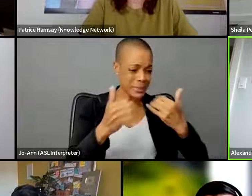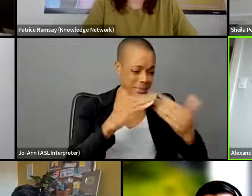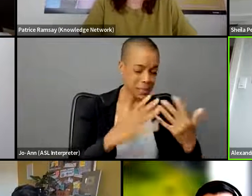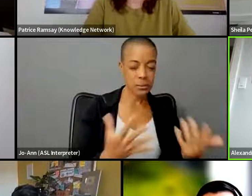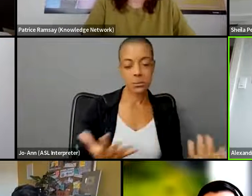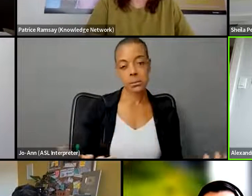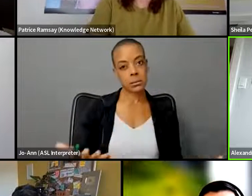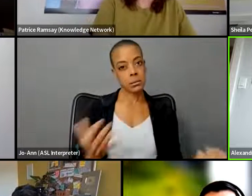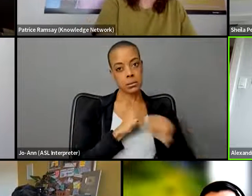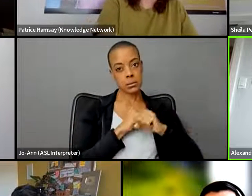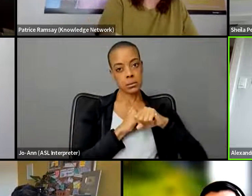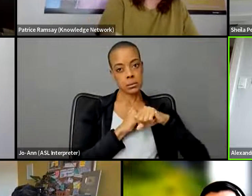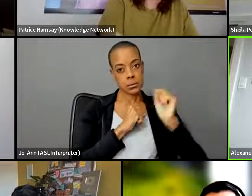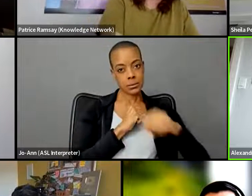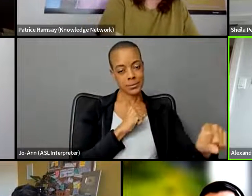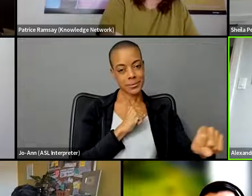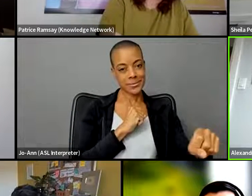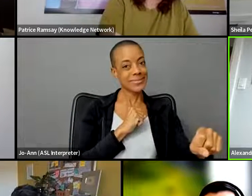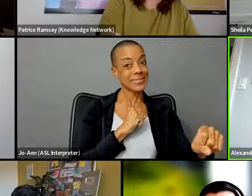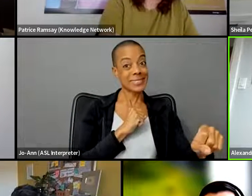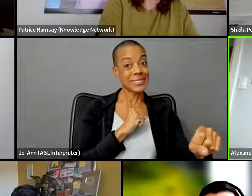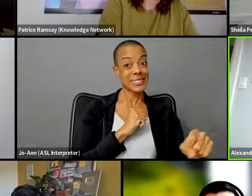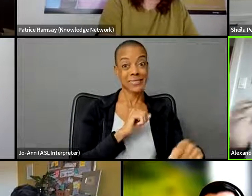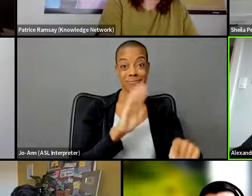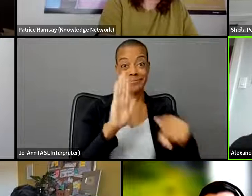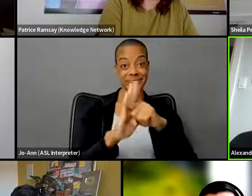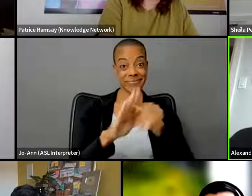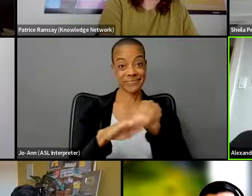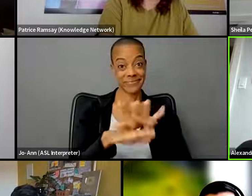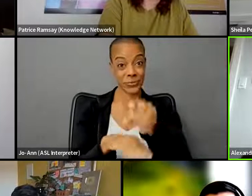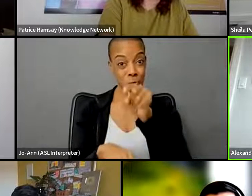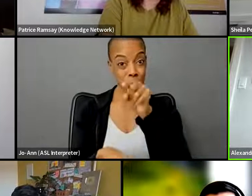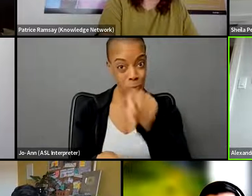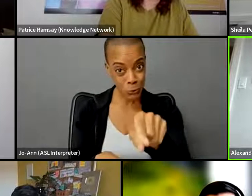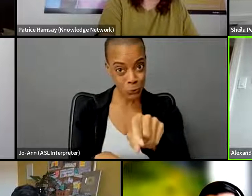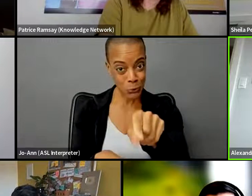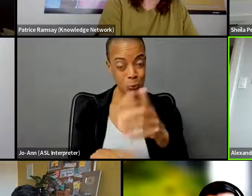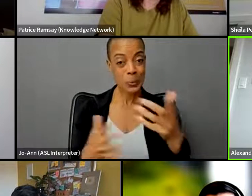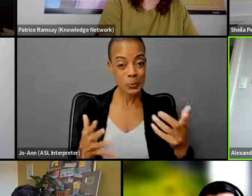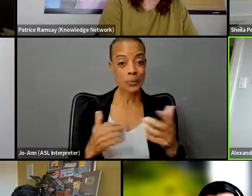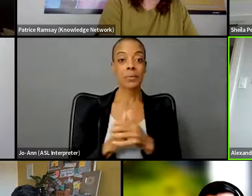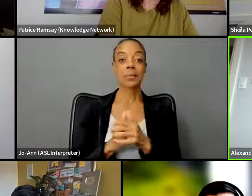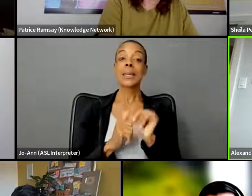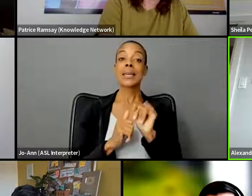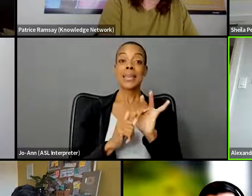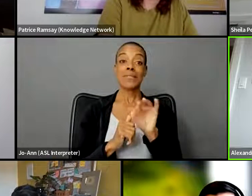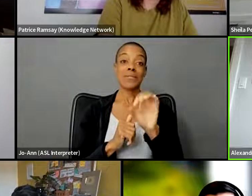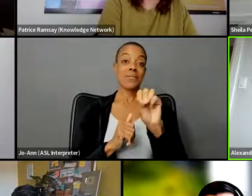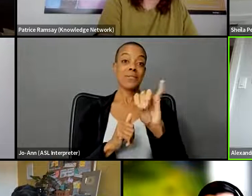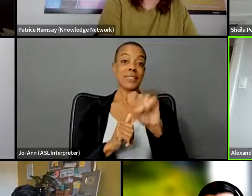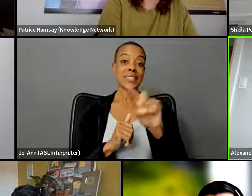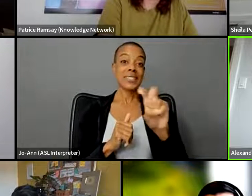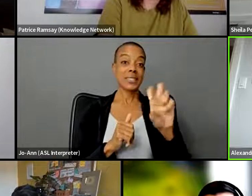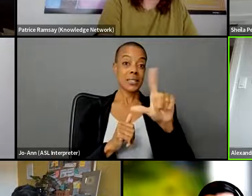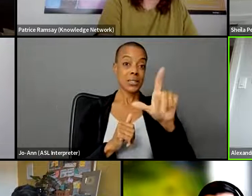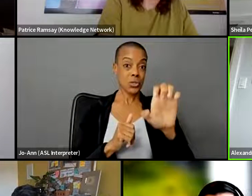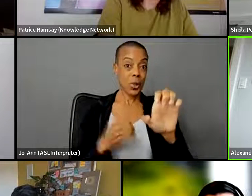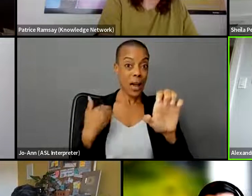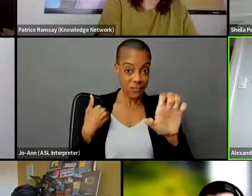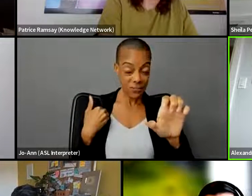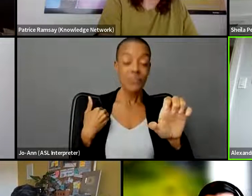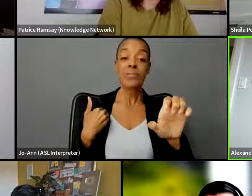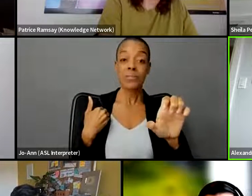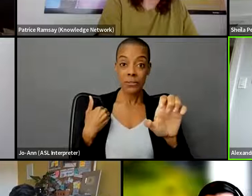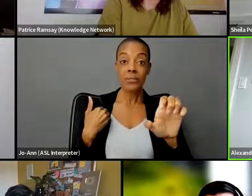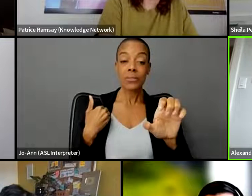that is not great for you, and it's not great for us. If you do have a sizzle, which often is the case, we would